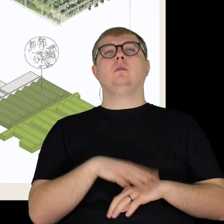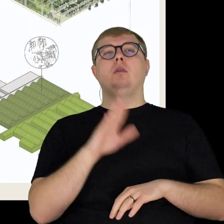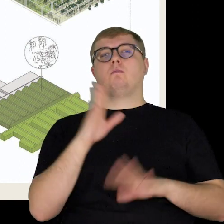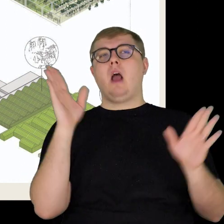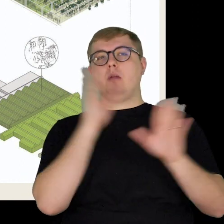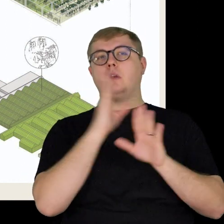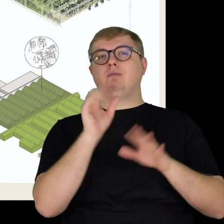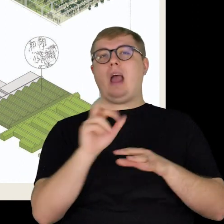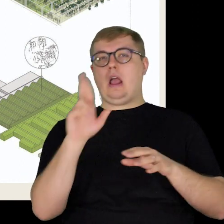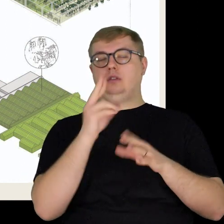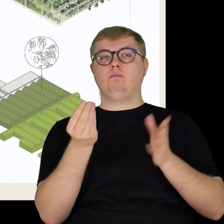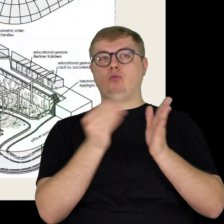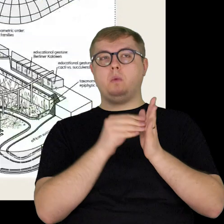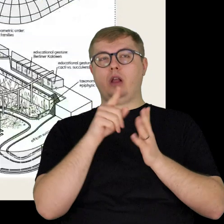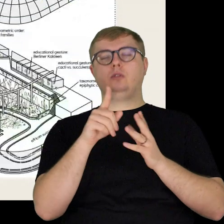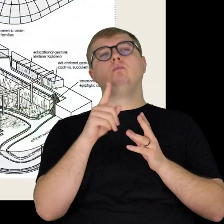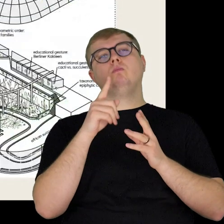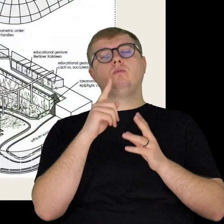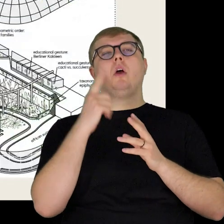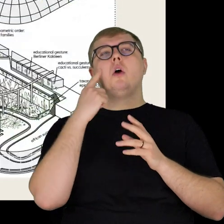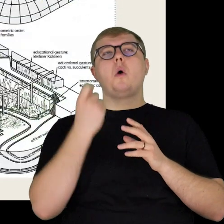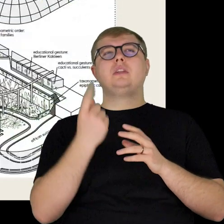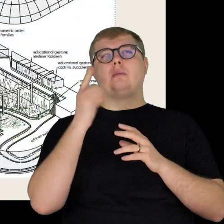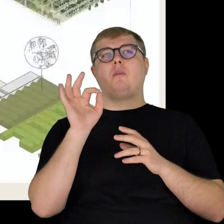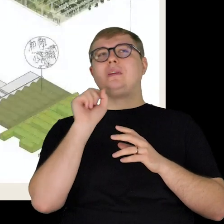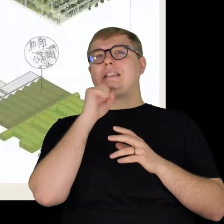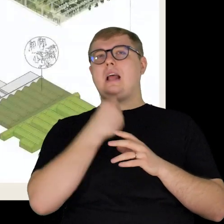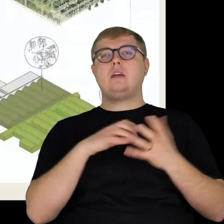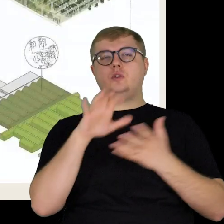related to this idea of old world and new world,